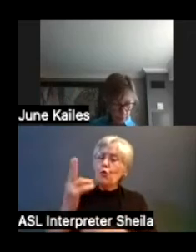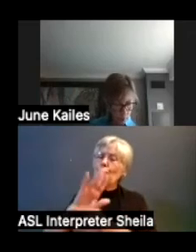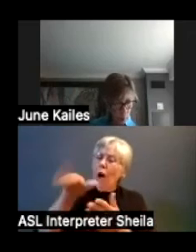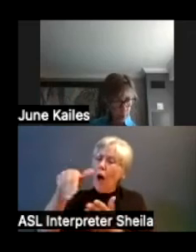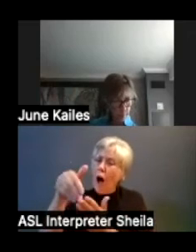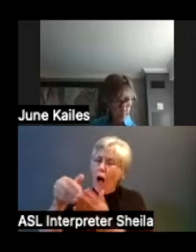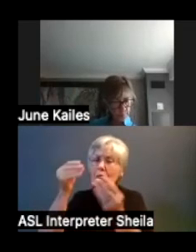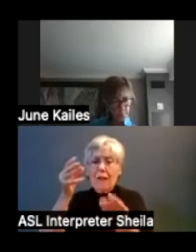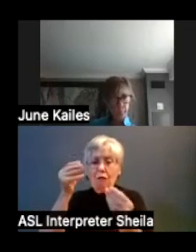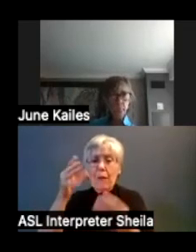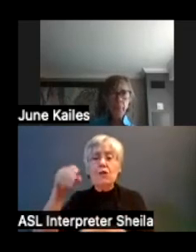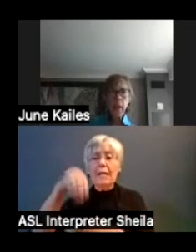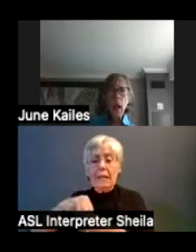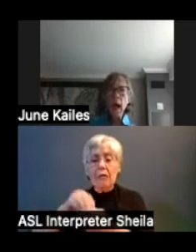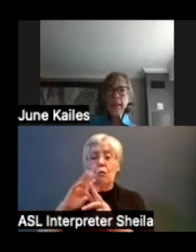in the report.